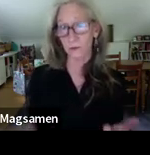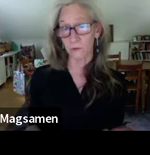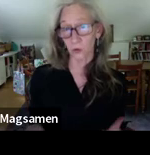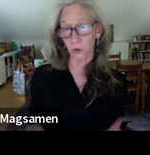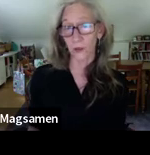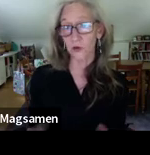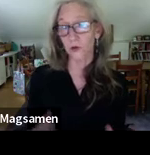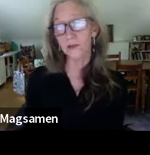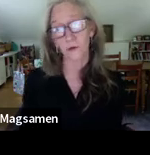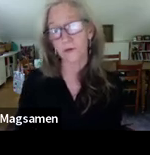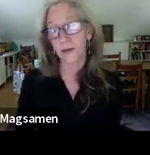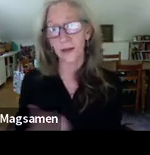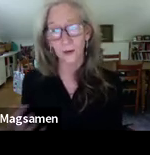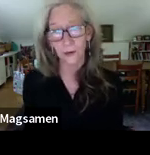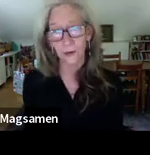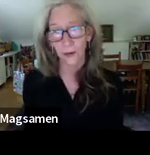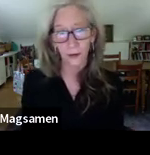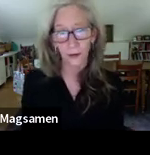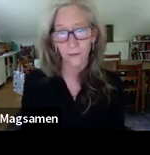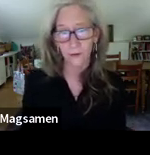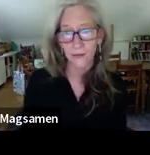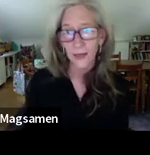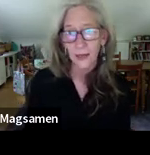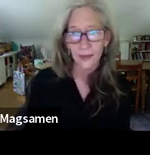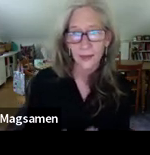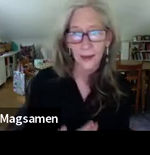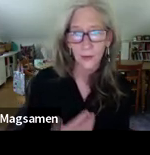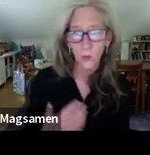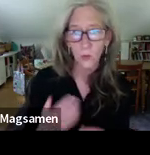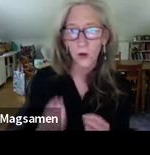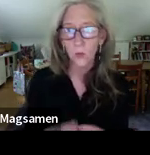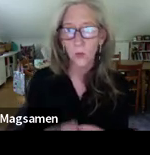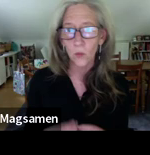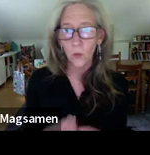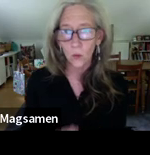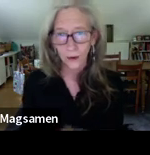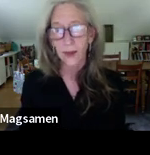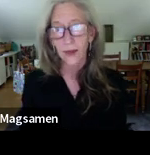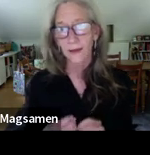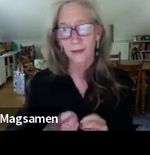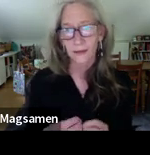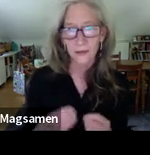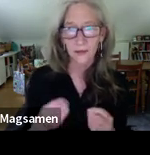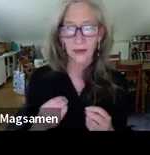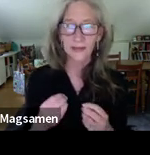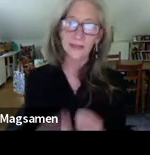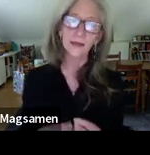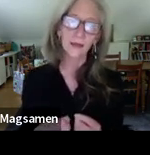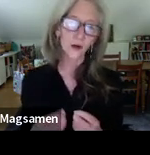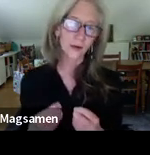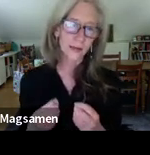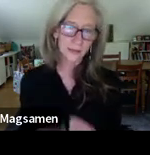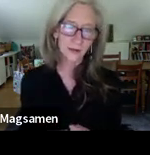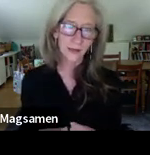other kind of learning, transfers in every area of our lives, and that we know more than ever that